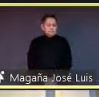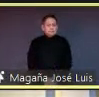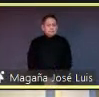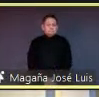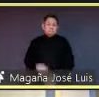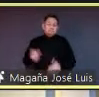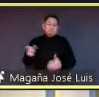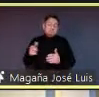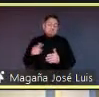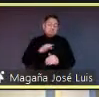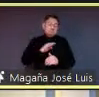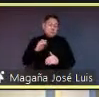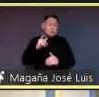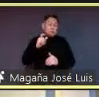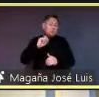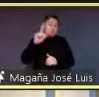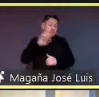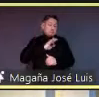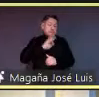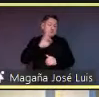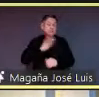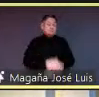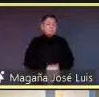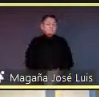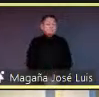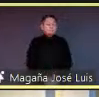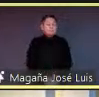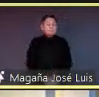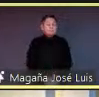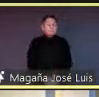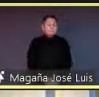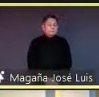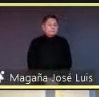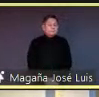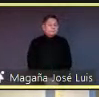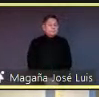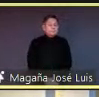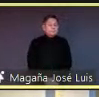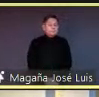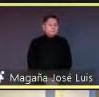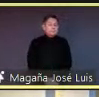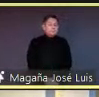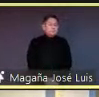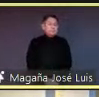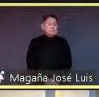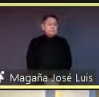if we cannot have a guarantee that they are going to do their best professionally.